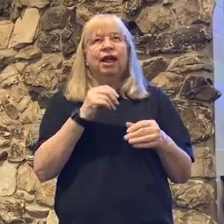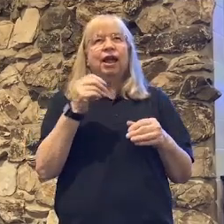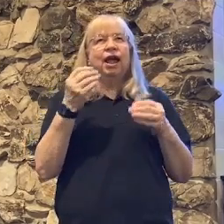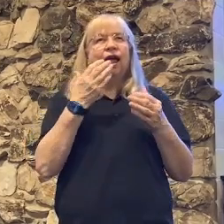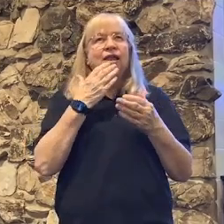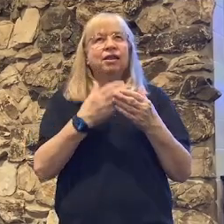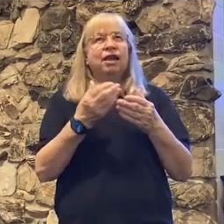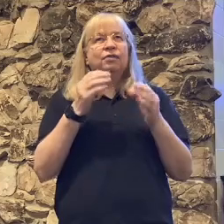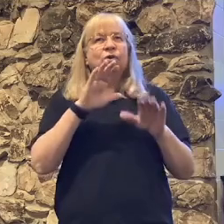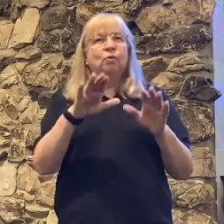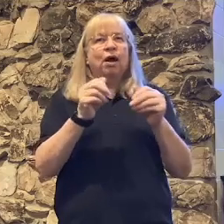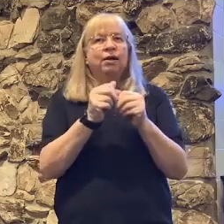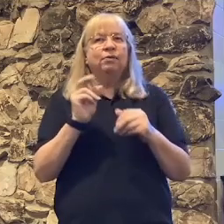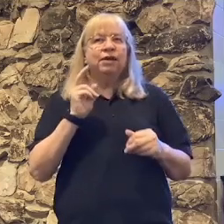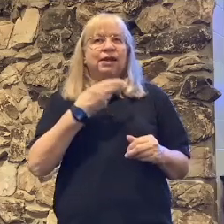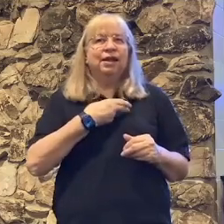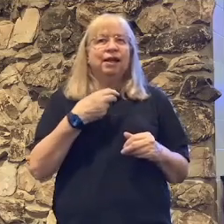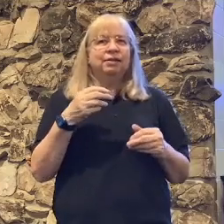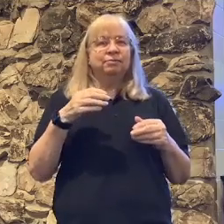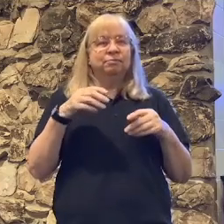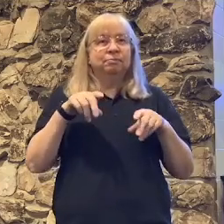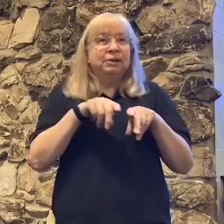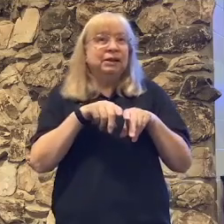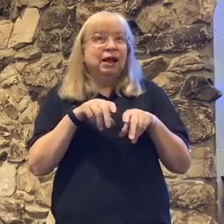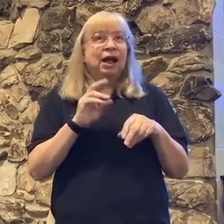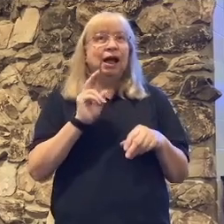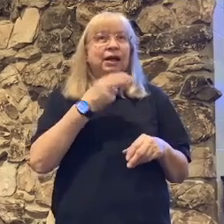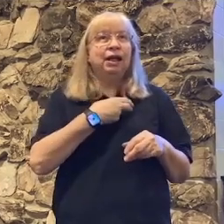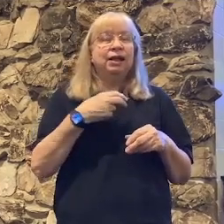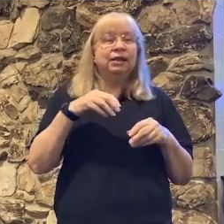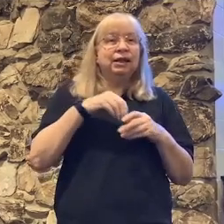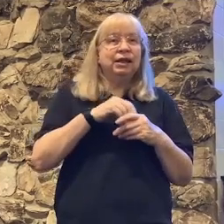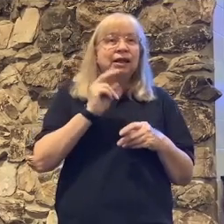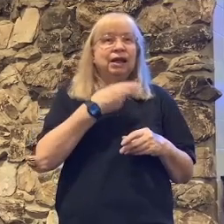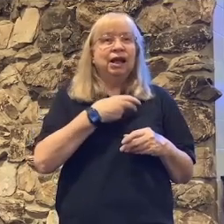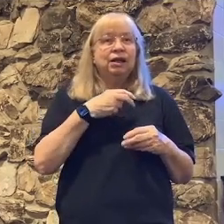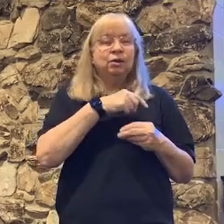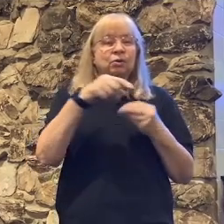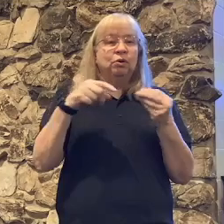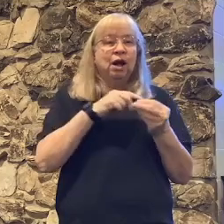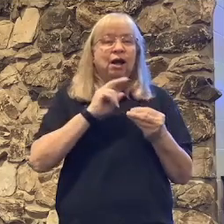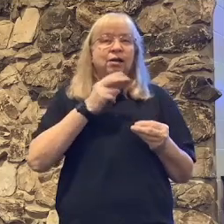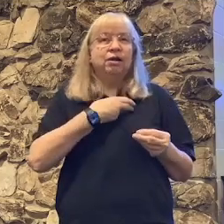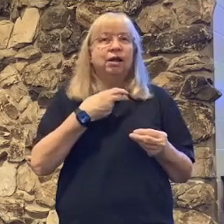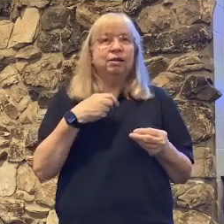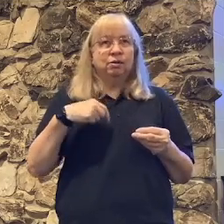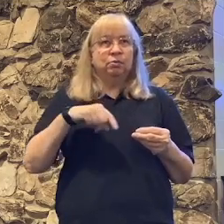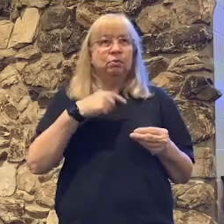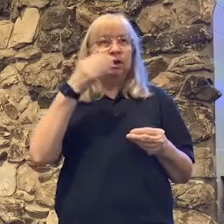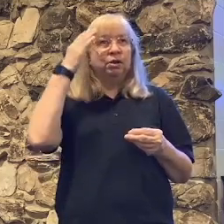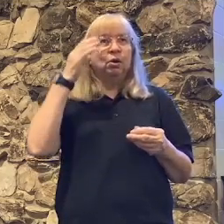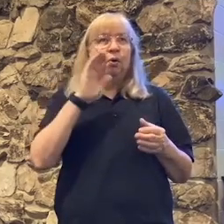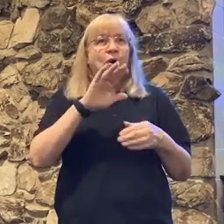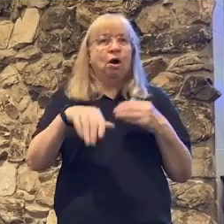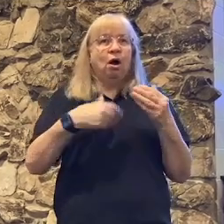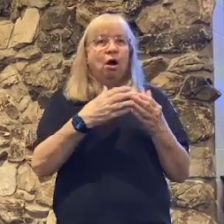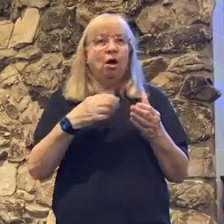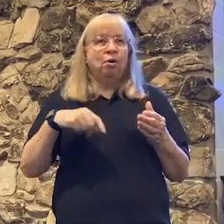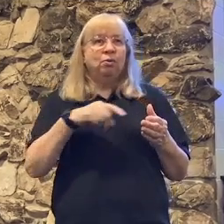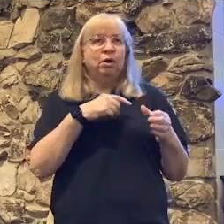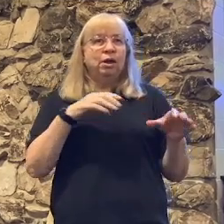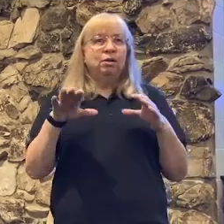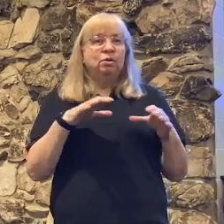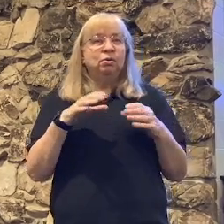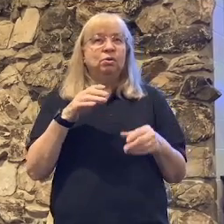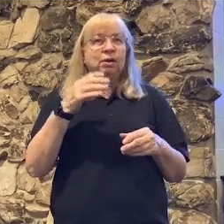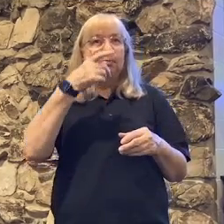walking with us, beside us, in us, all around us. For we know that all we do is because of